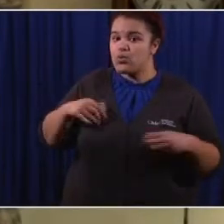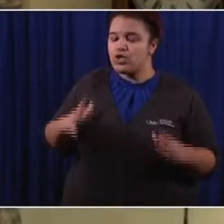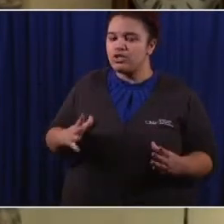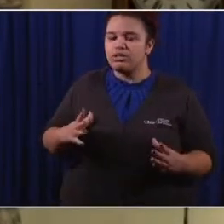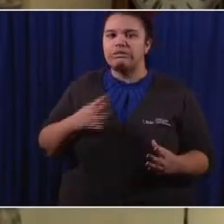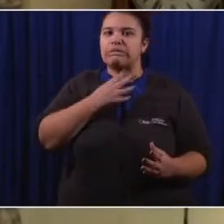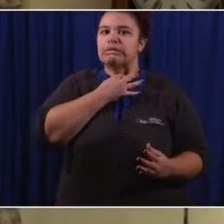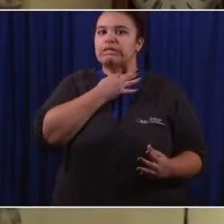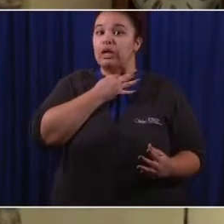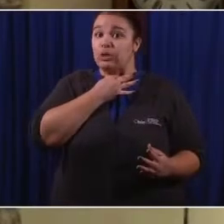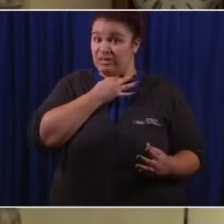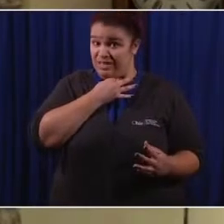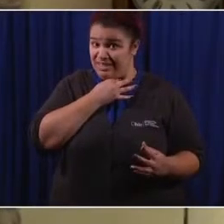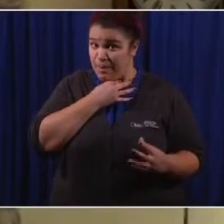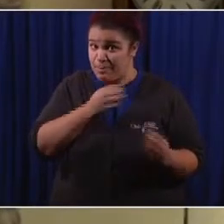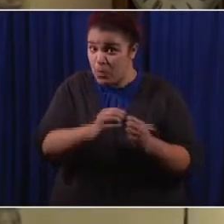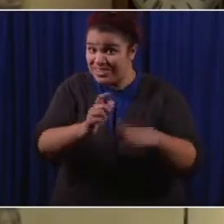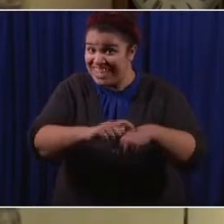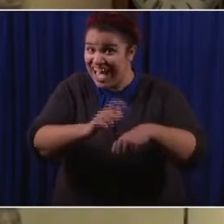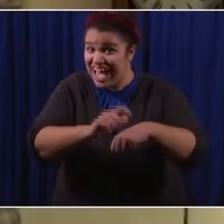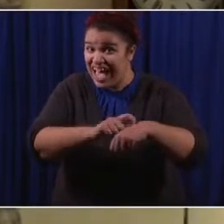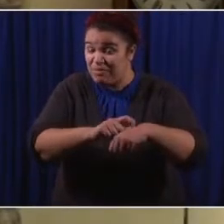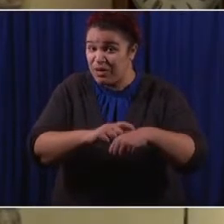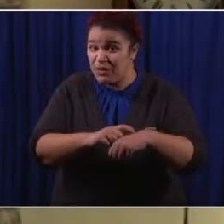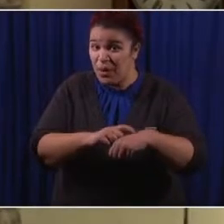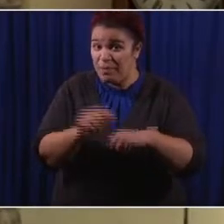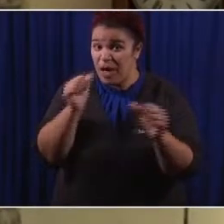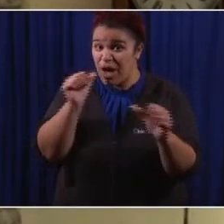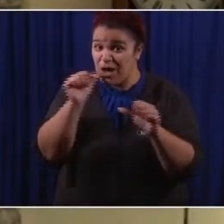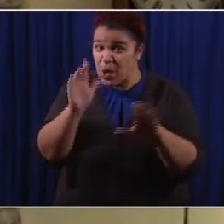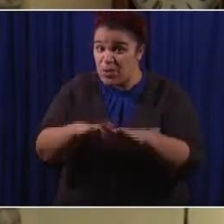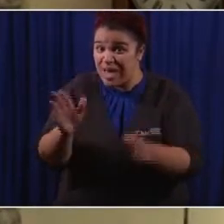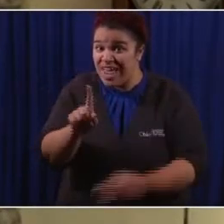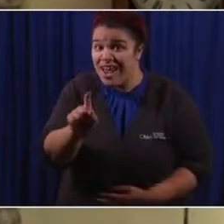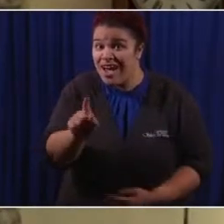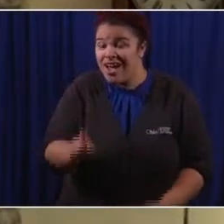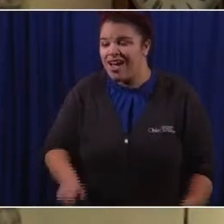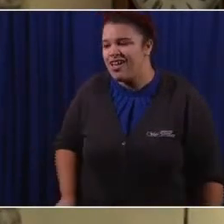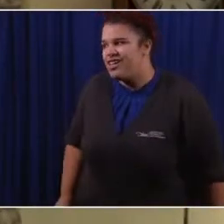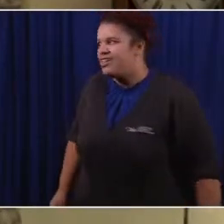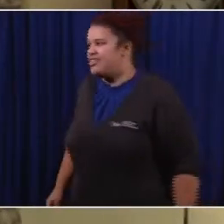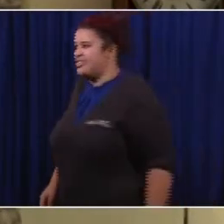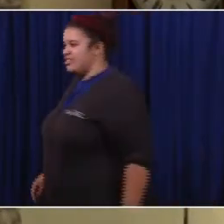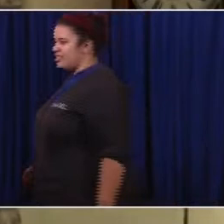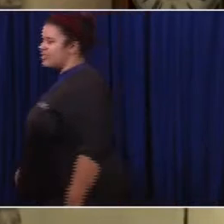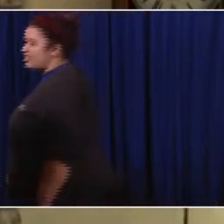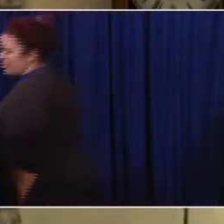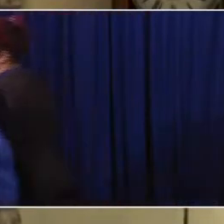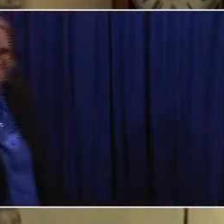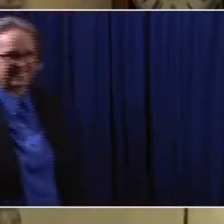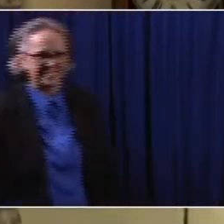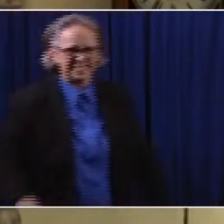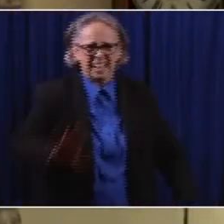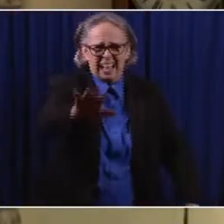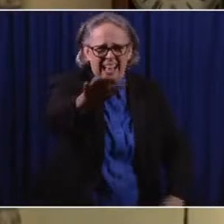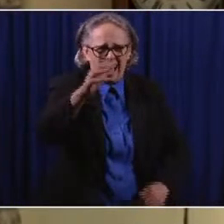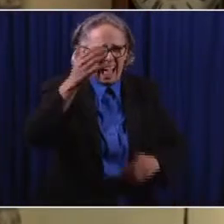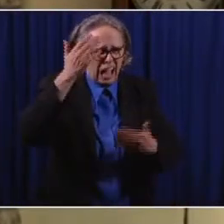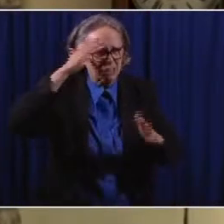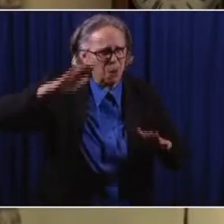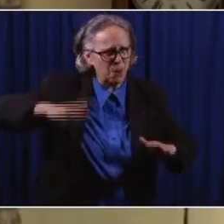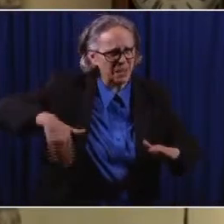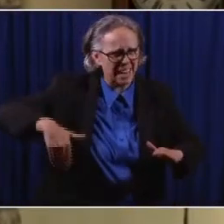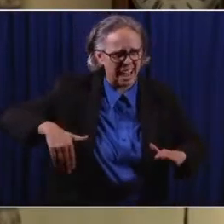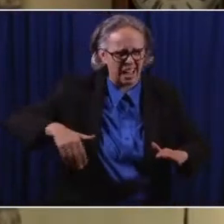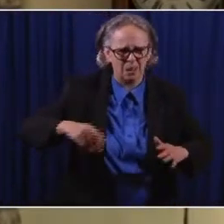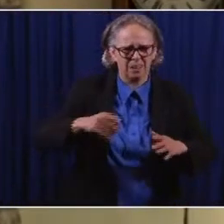here? I don't know yet. I mean, look, we're going to consult people in different communities across the state of